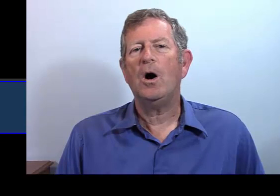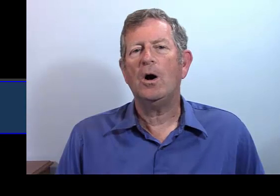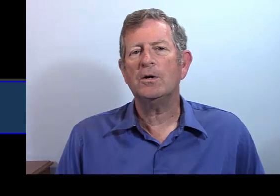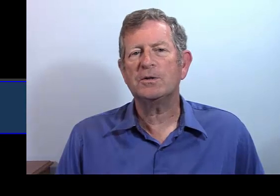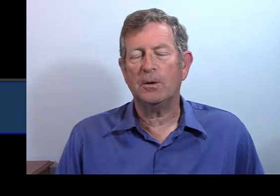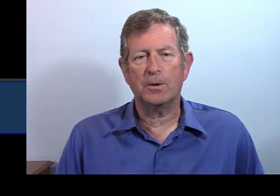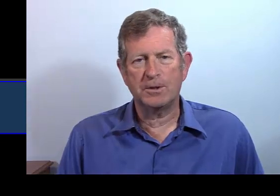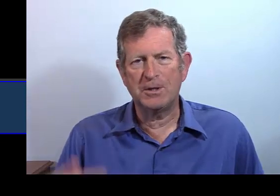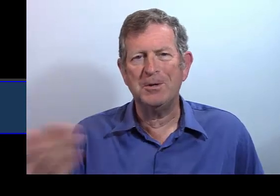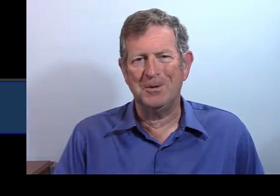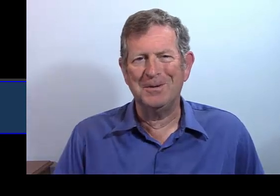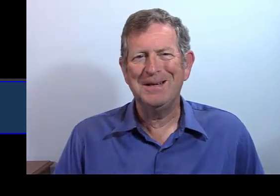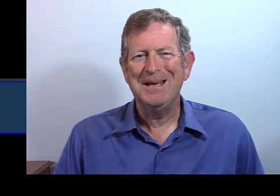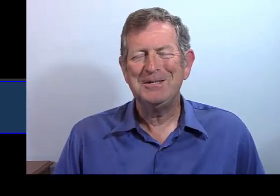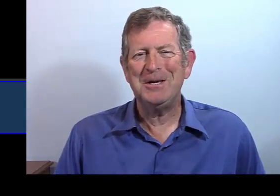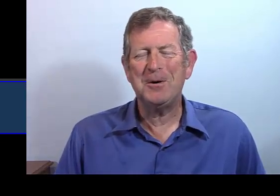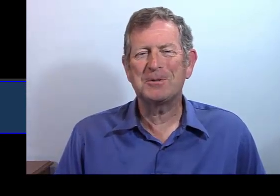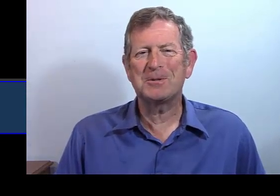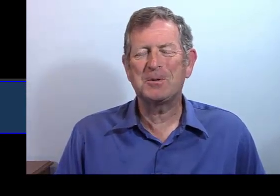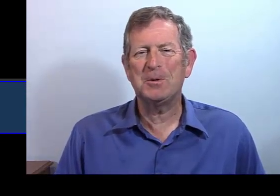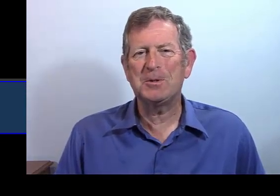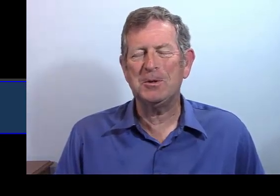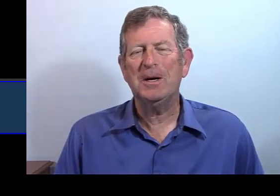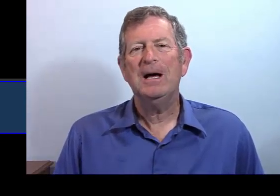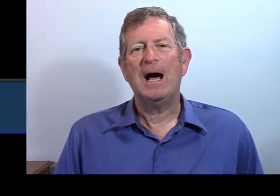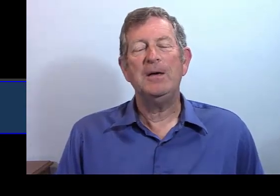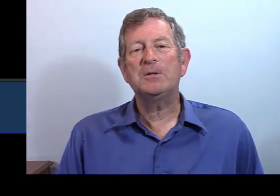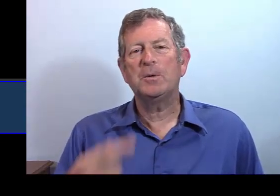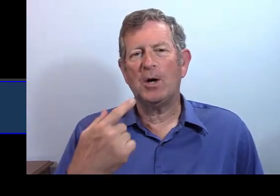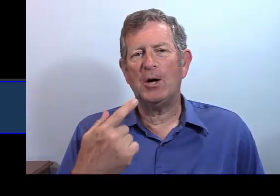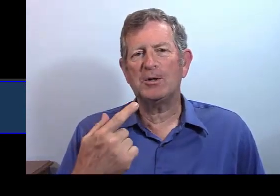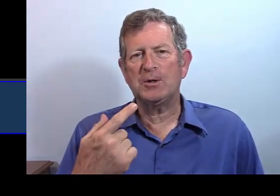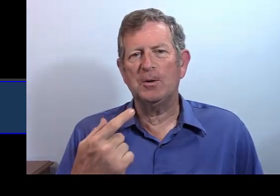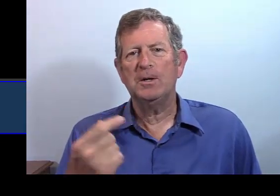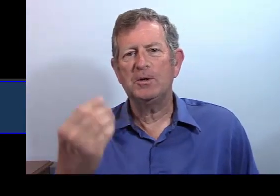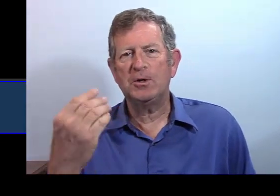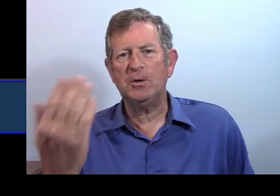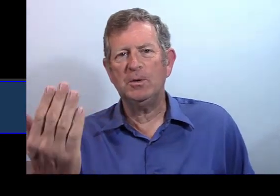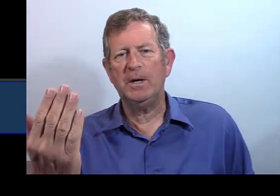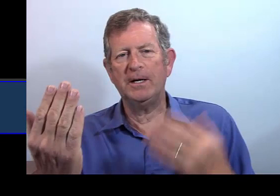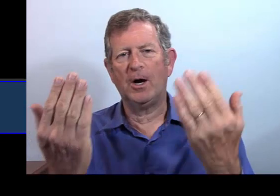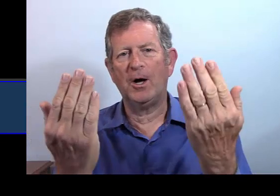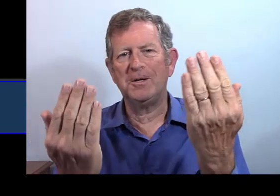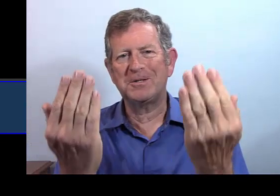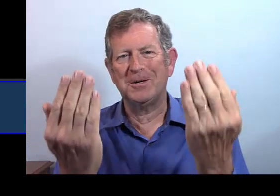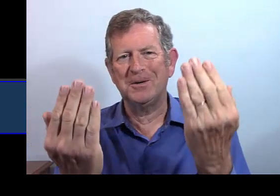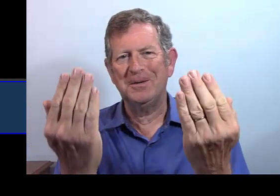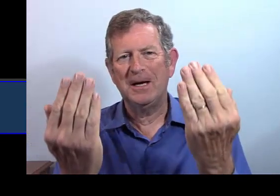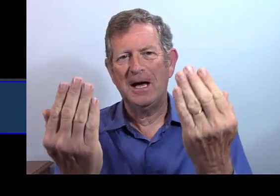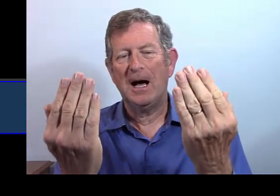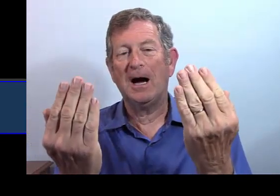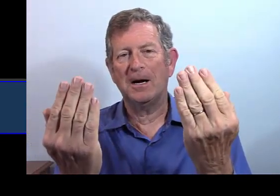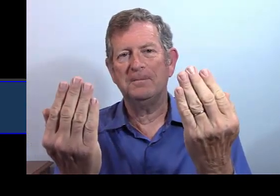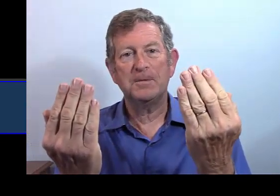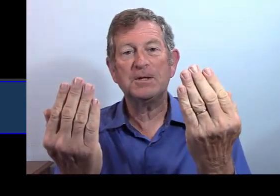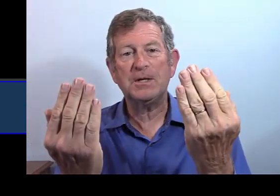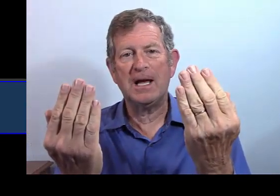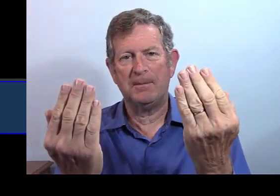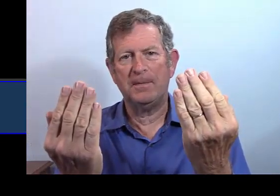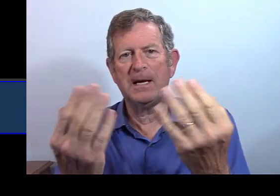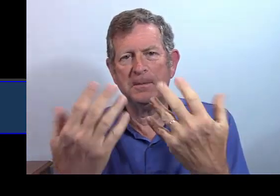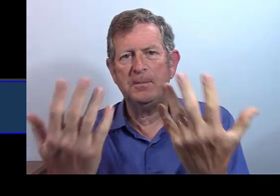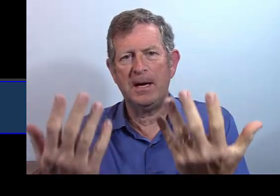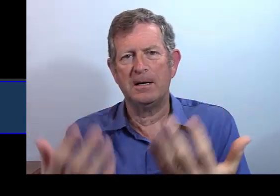school also, or too. She goes to school too. I use the word also. To and also are